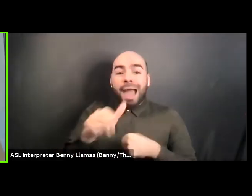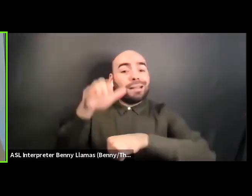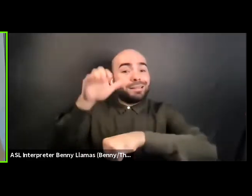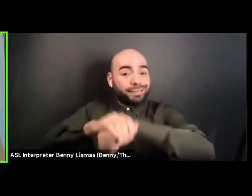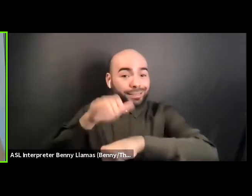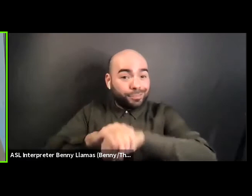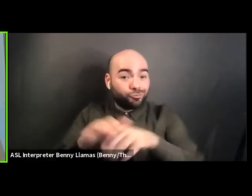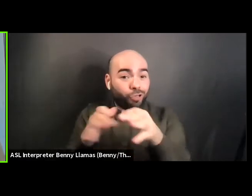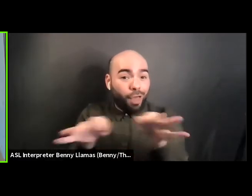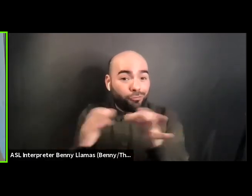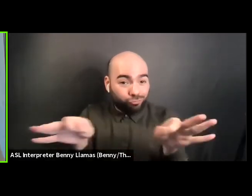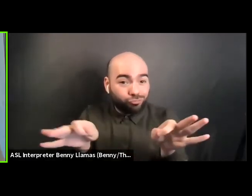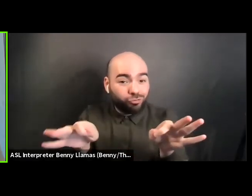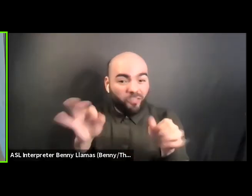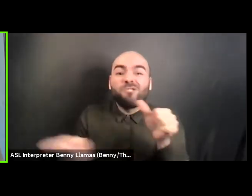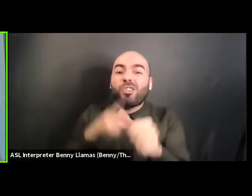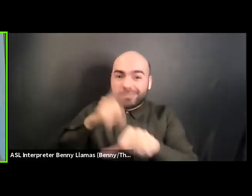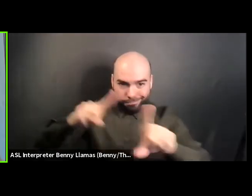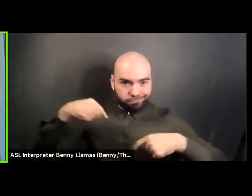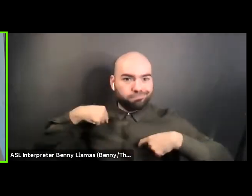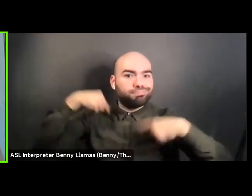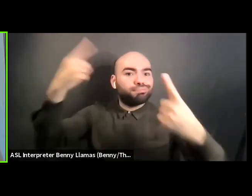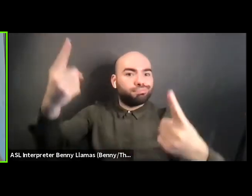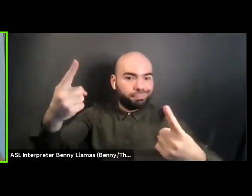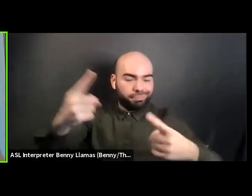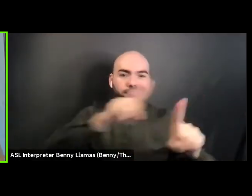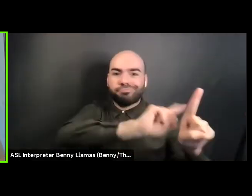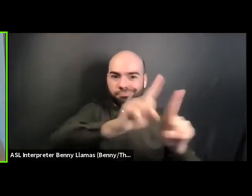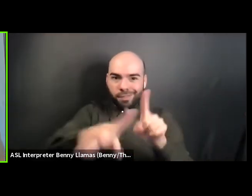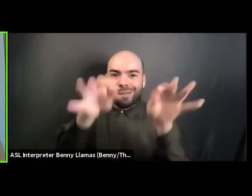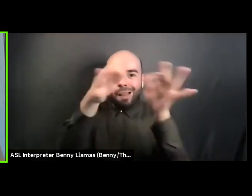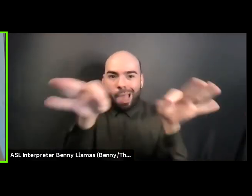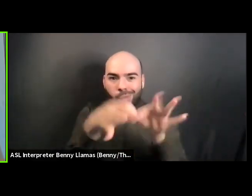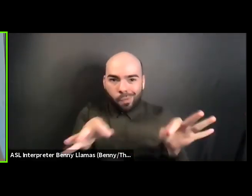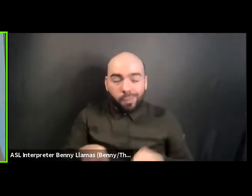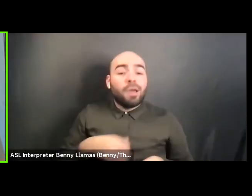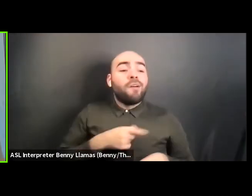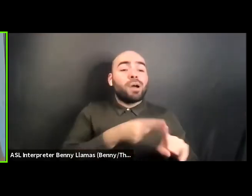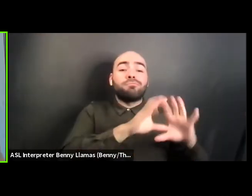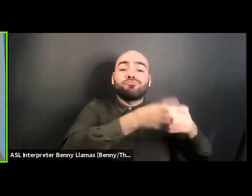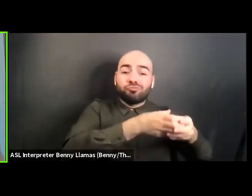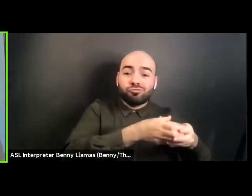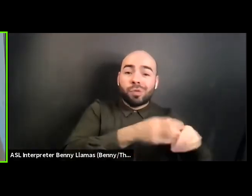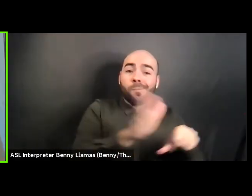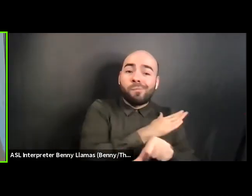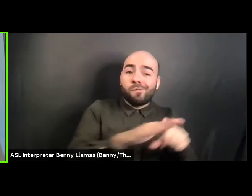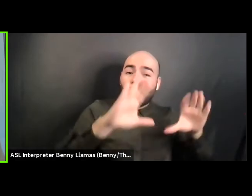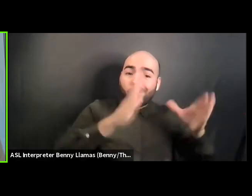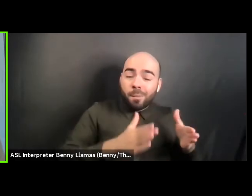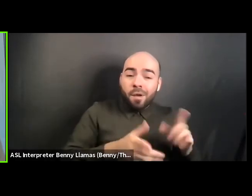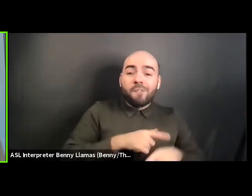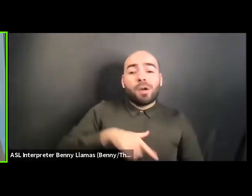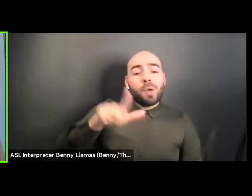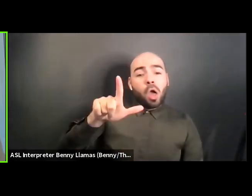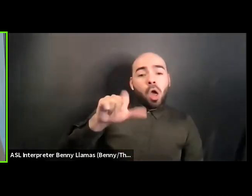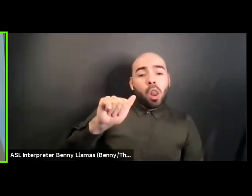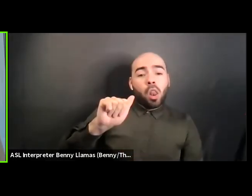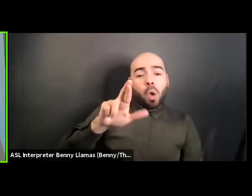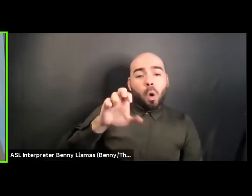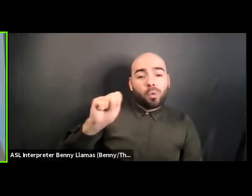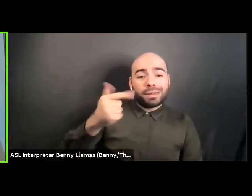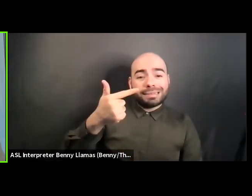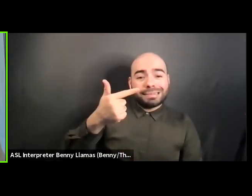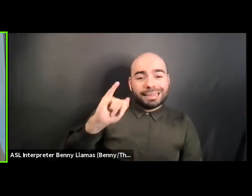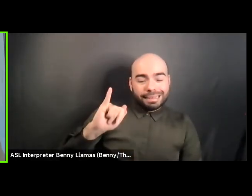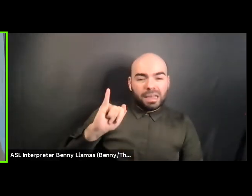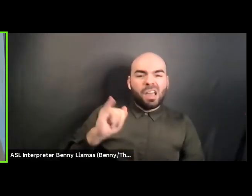languages. So we will be joined by the incredible cast and band performing a song from Lauren Yee's Cambodian rock